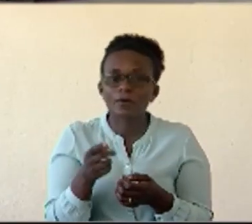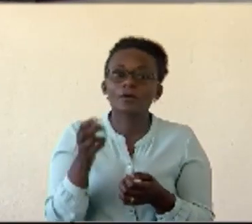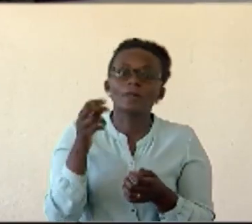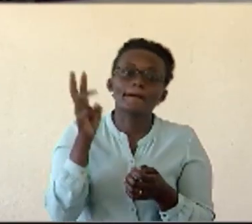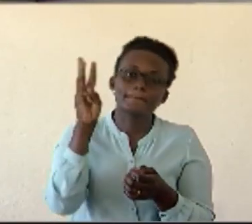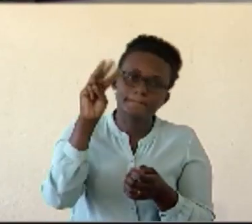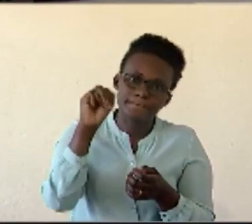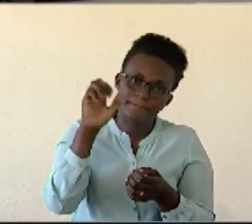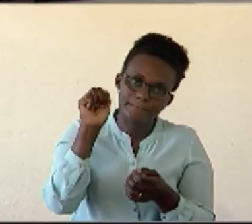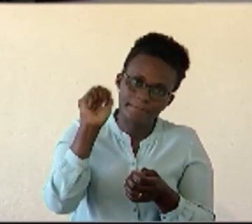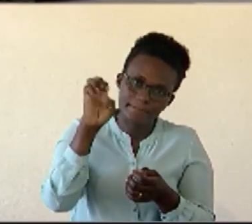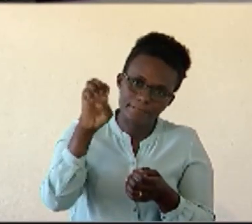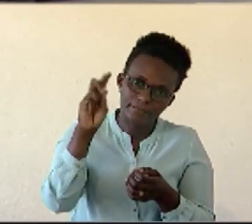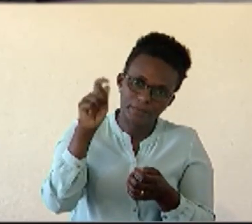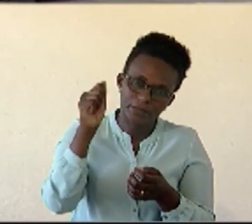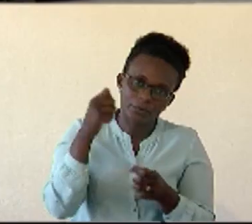for coating